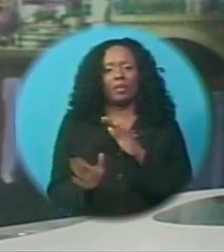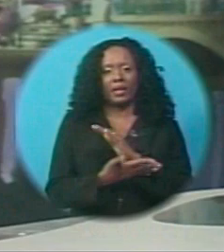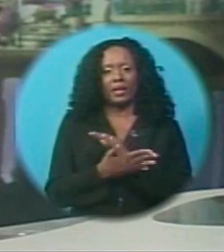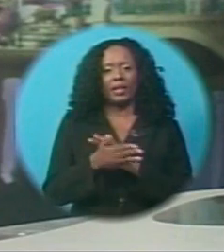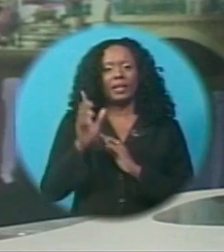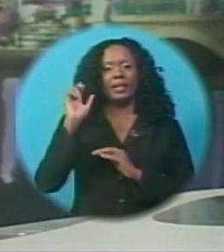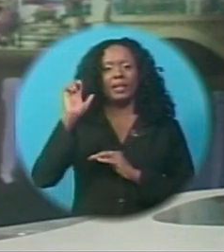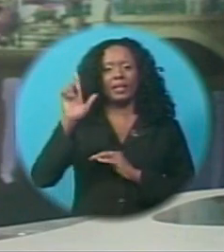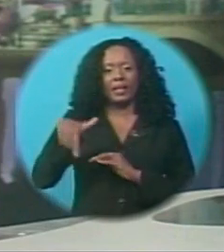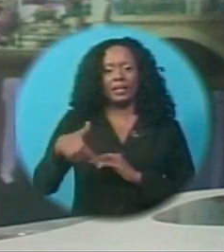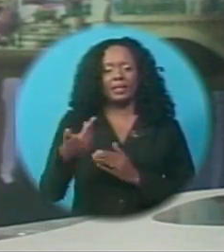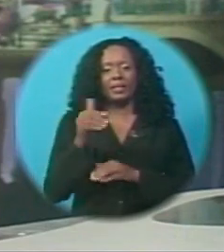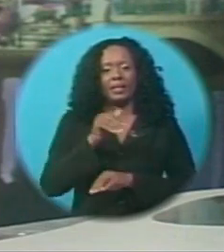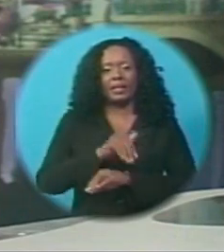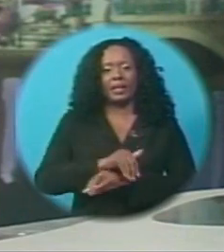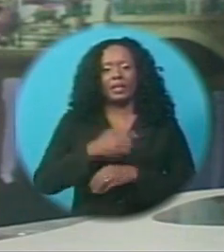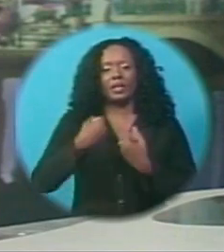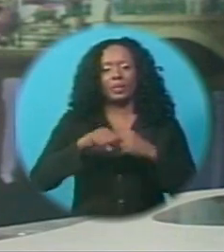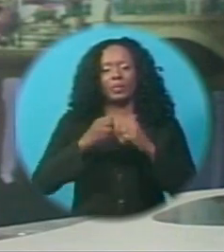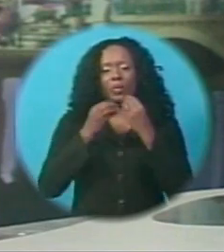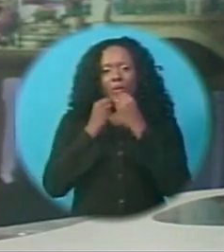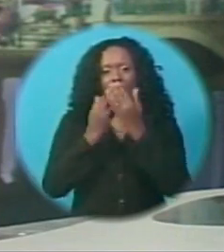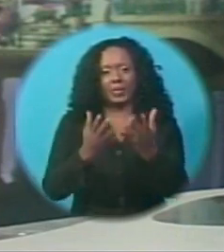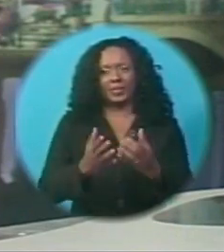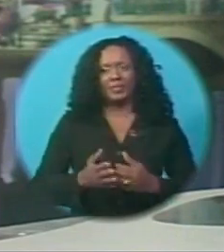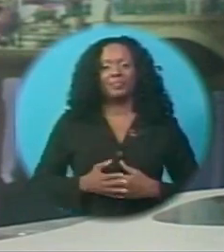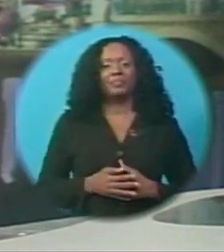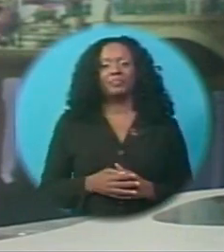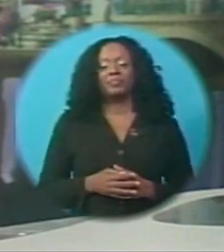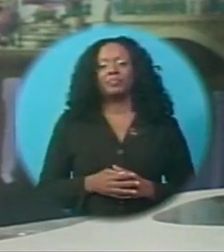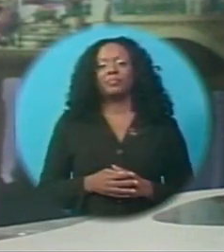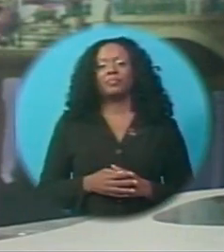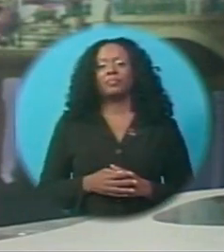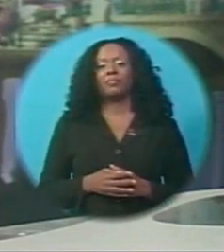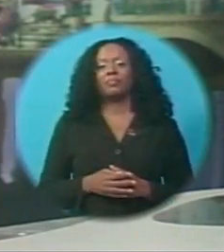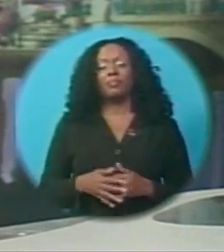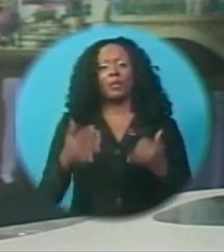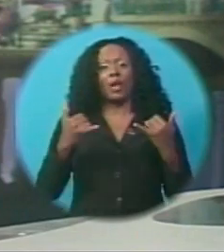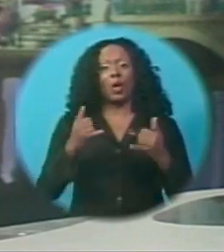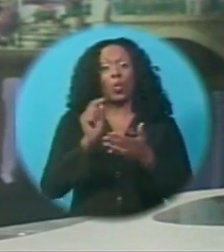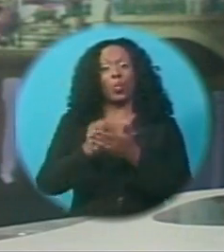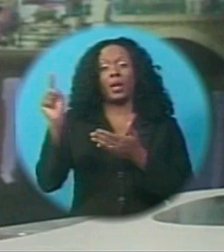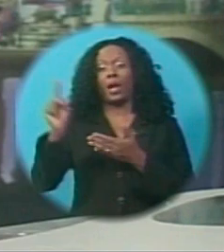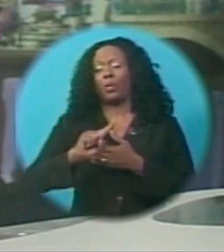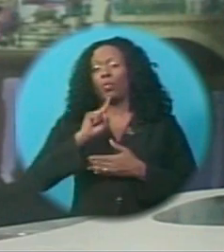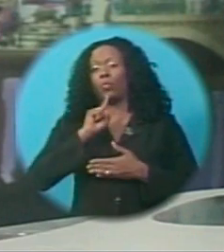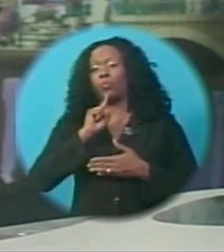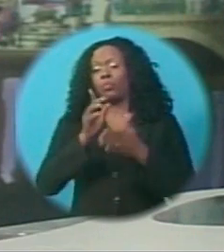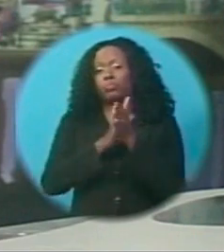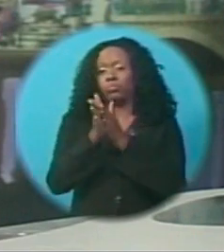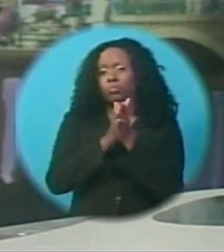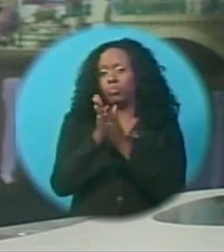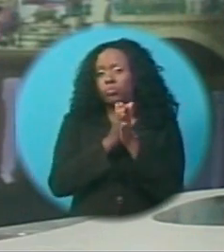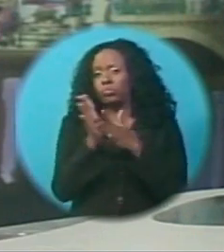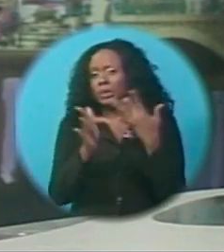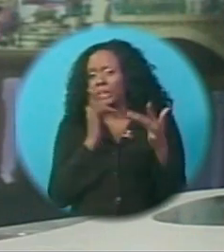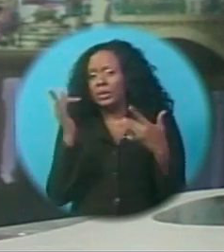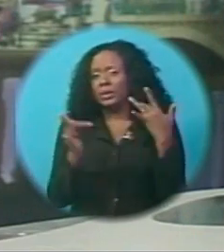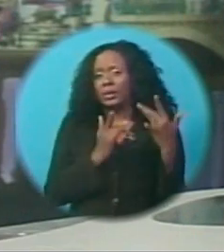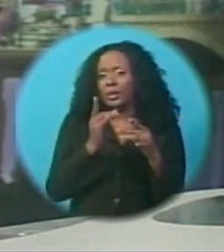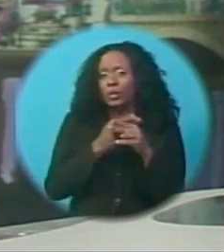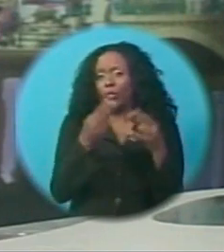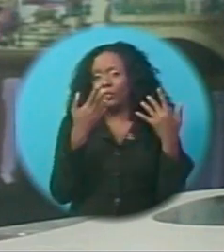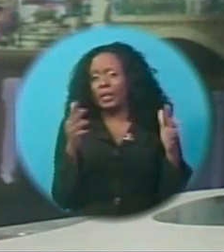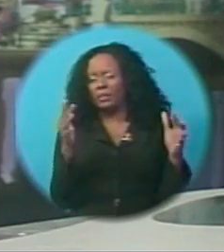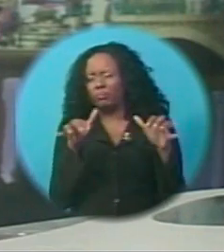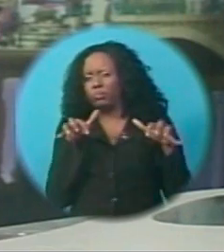presentation highlighting Sir Gary's life and crowning achievements over the years. Lisa Lord, CBC